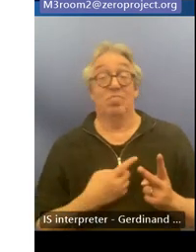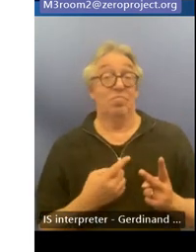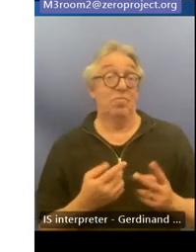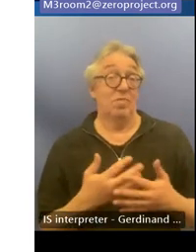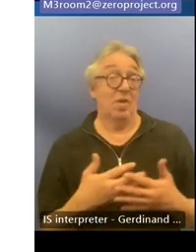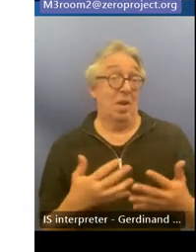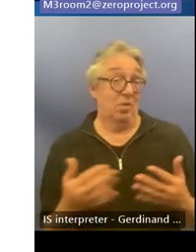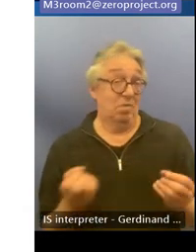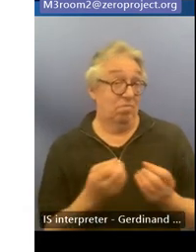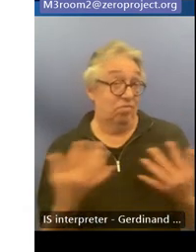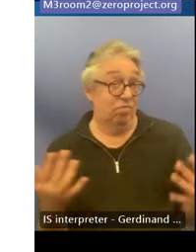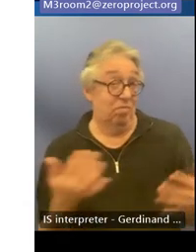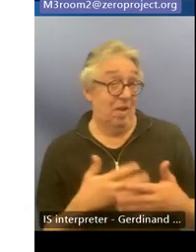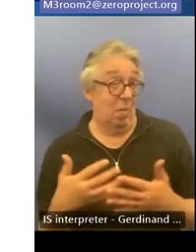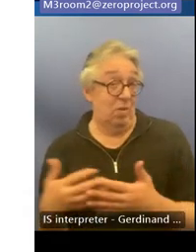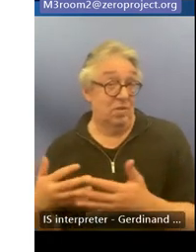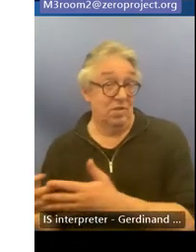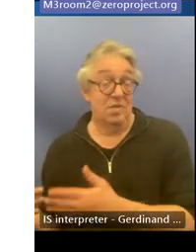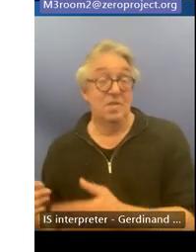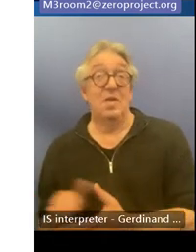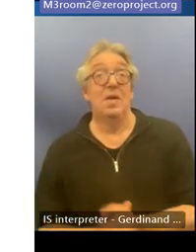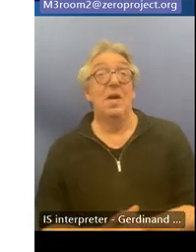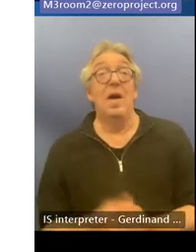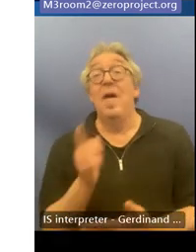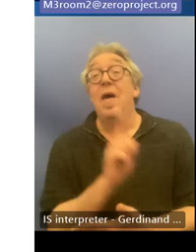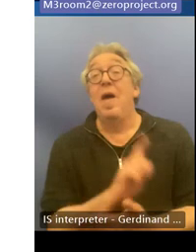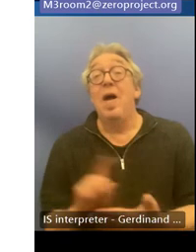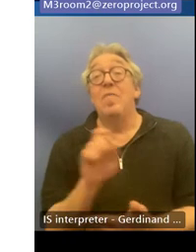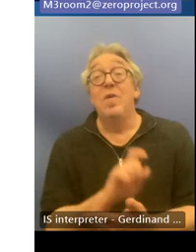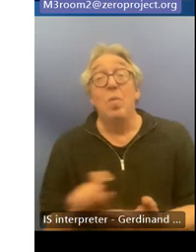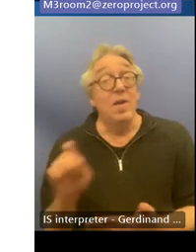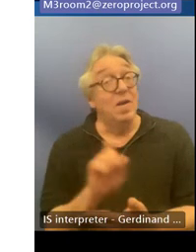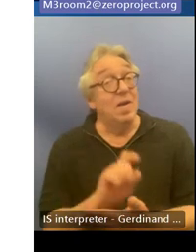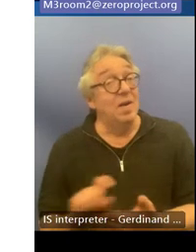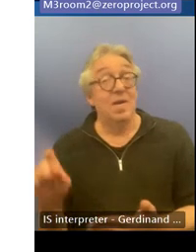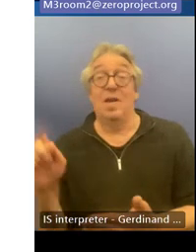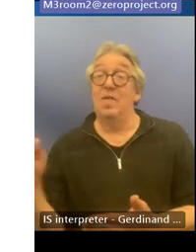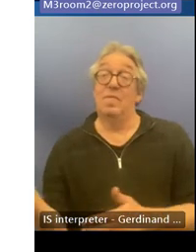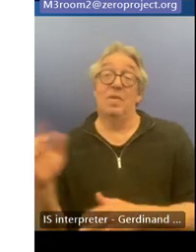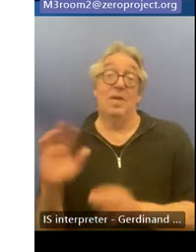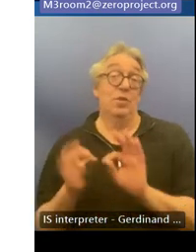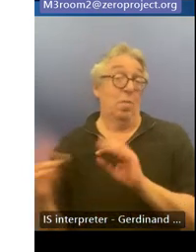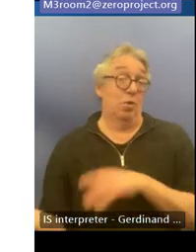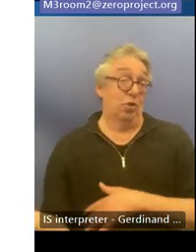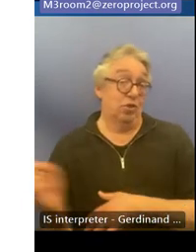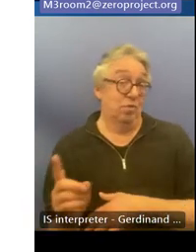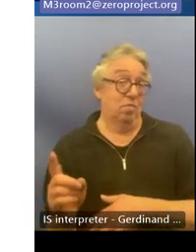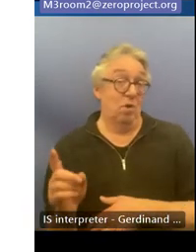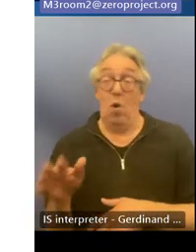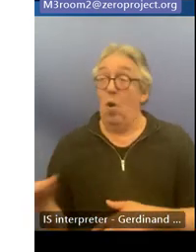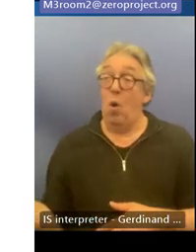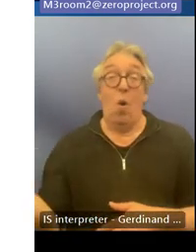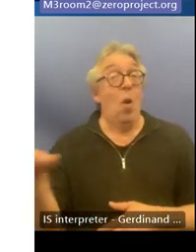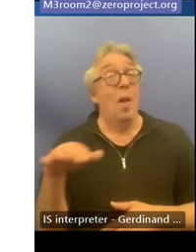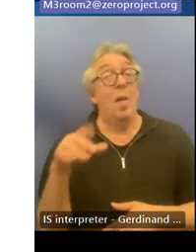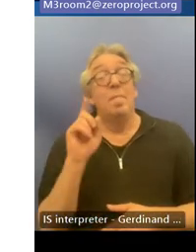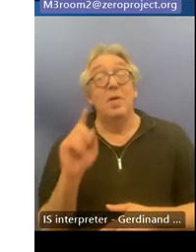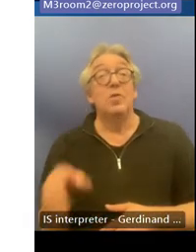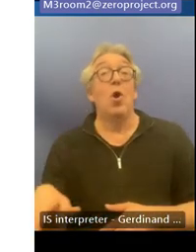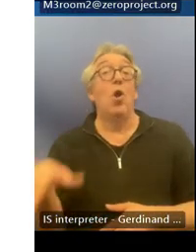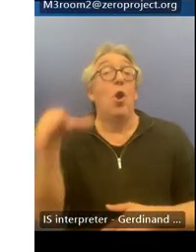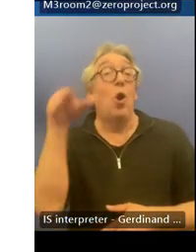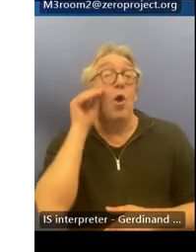live what we preach. So, every week we have sign language interpreters coming. Everyone knows or learns at least one sign language, if